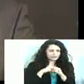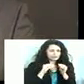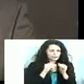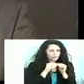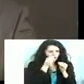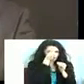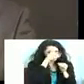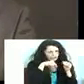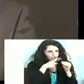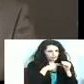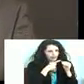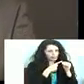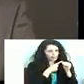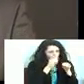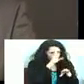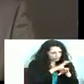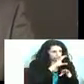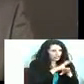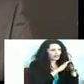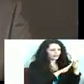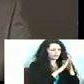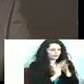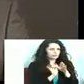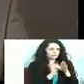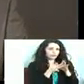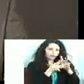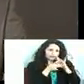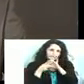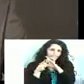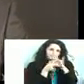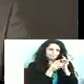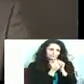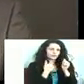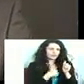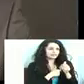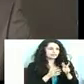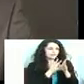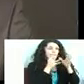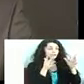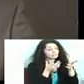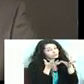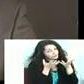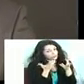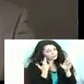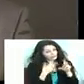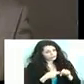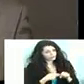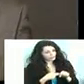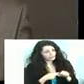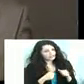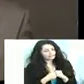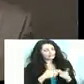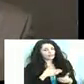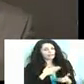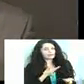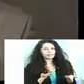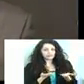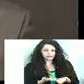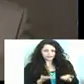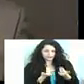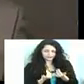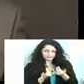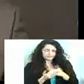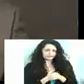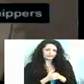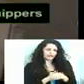church and about our community. And we want you to be connected with us as much as you would want to desire. But we are so glad that you are here.